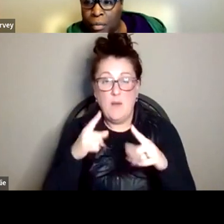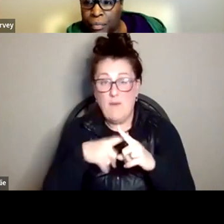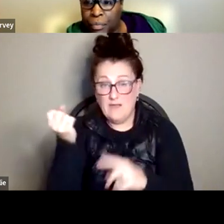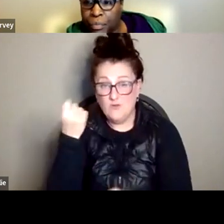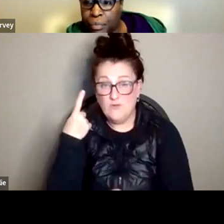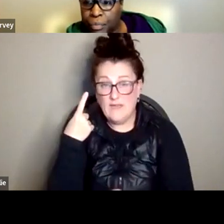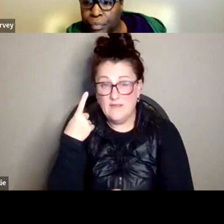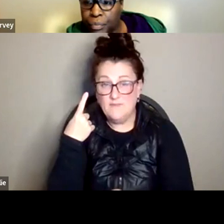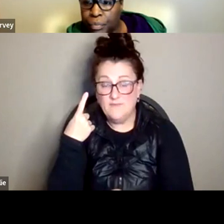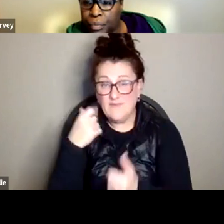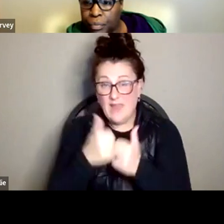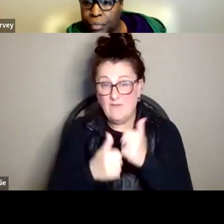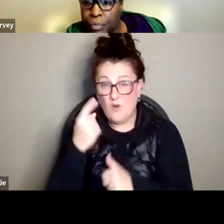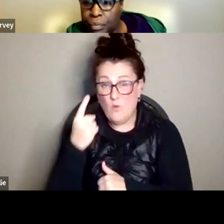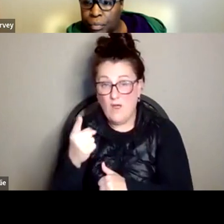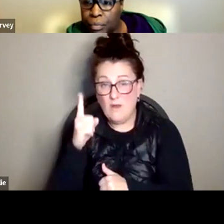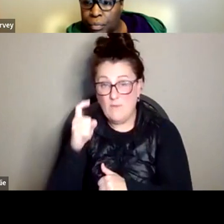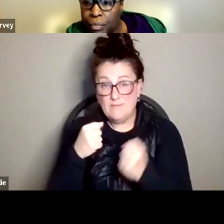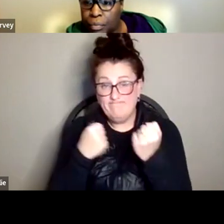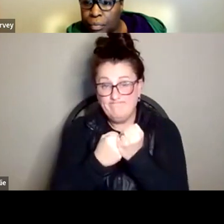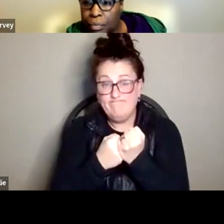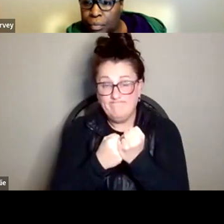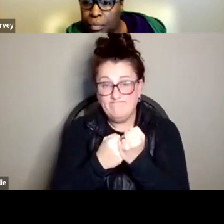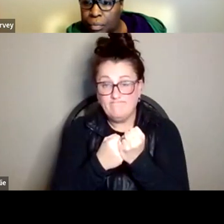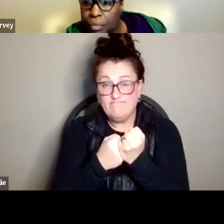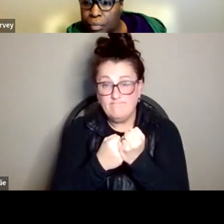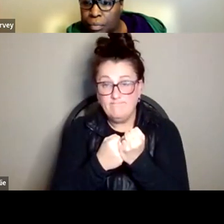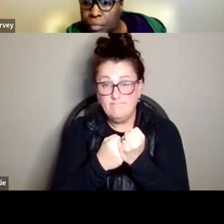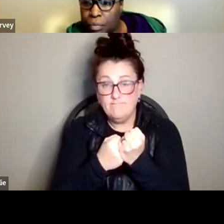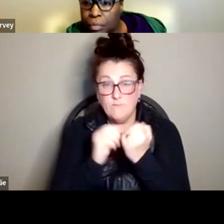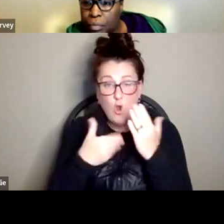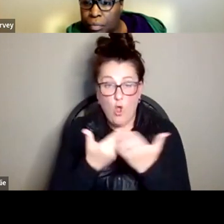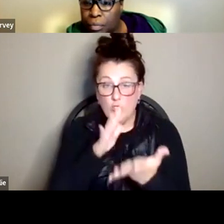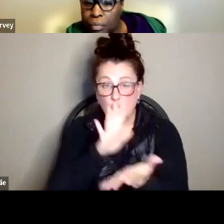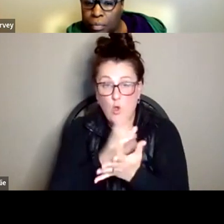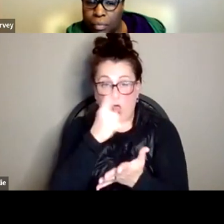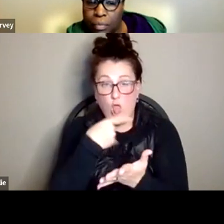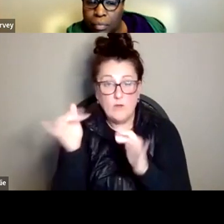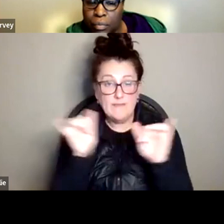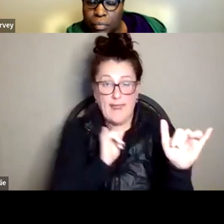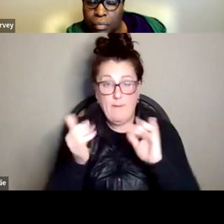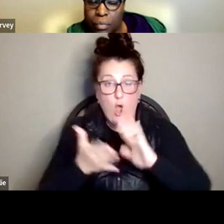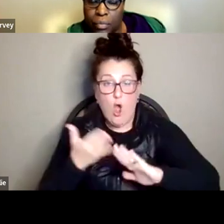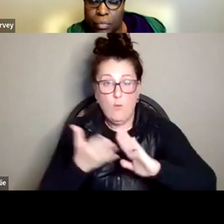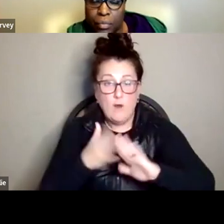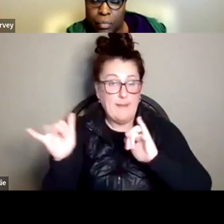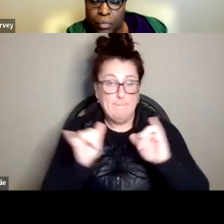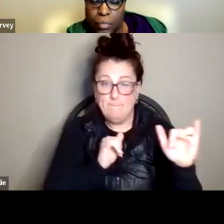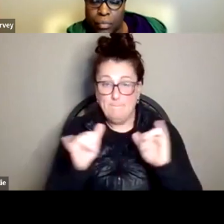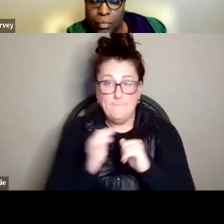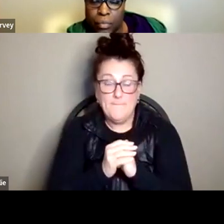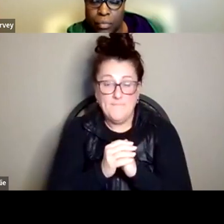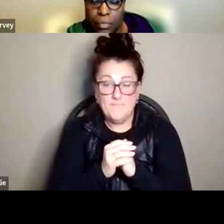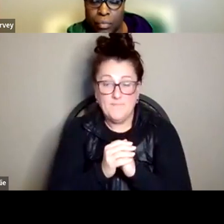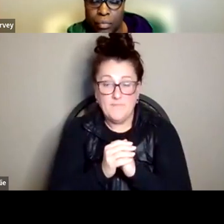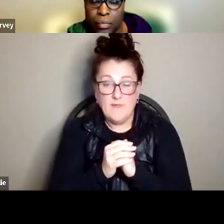that everybody has to be on board. Every school should look the same way and operate the same way. There's